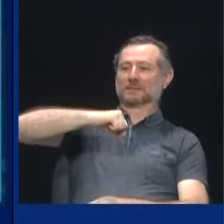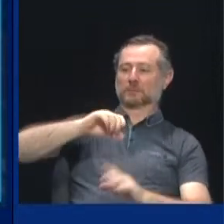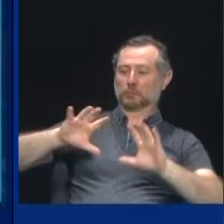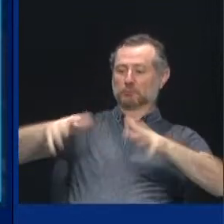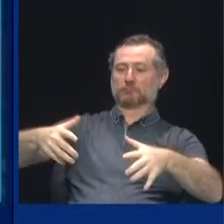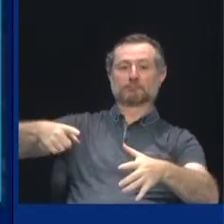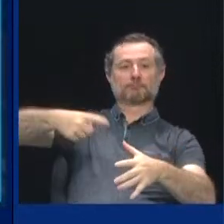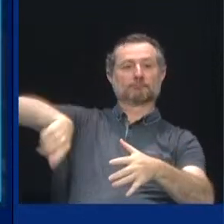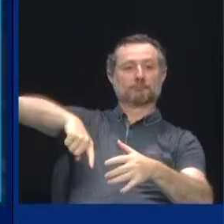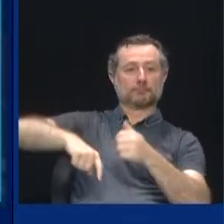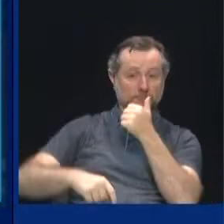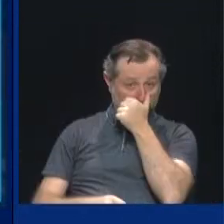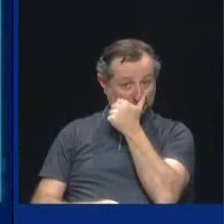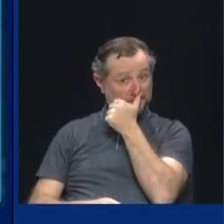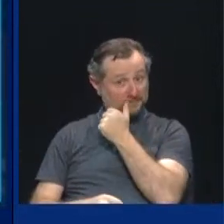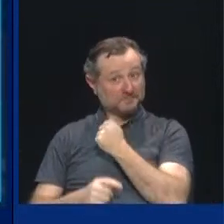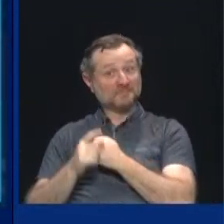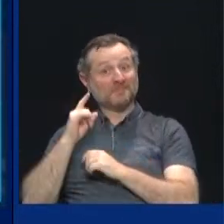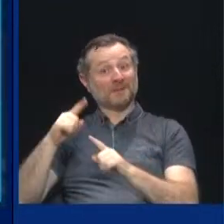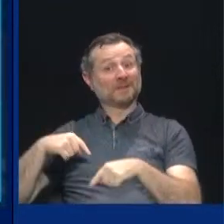to overcome over the past year.